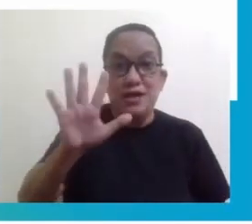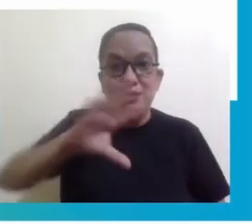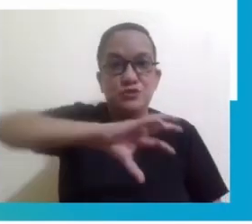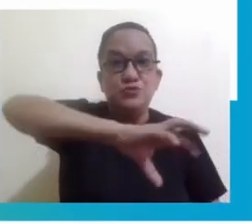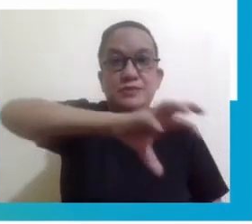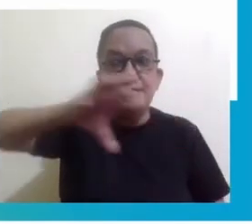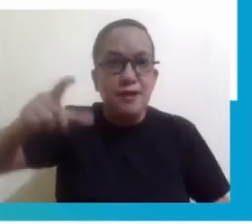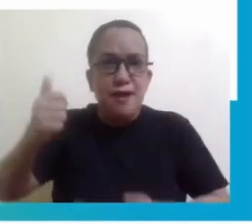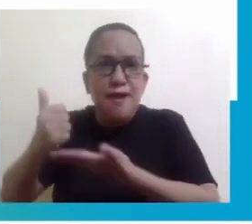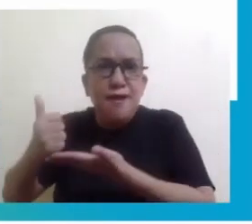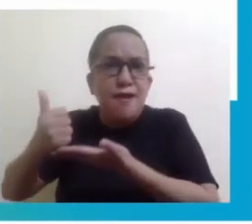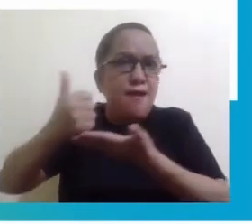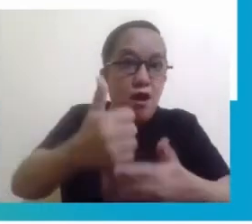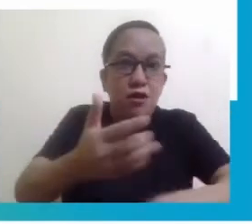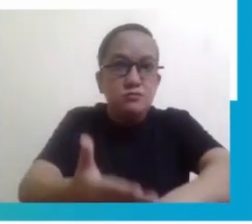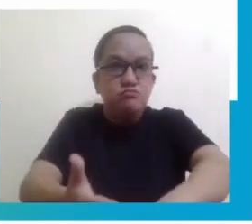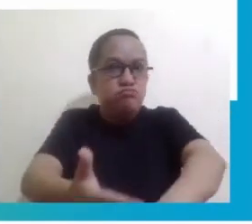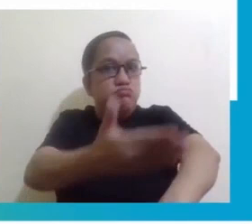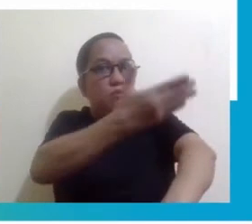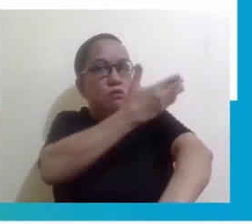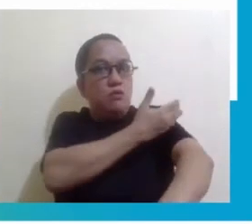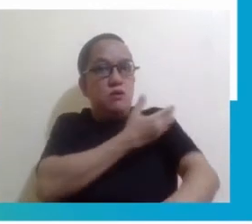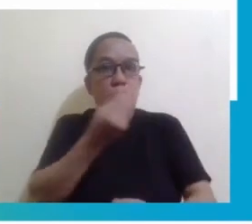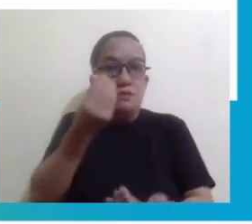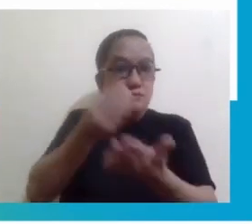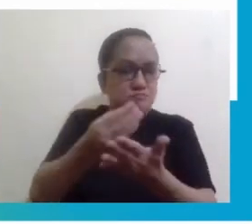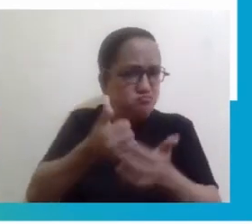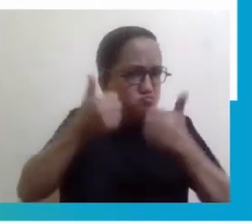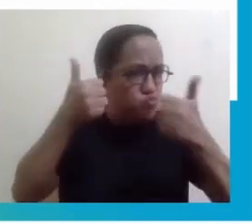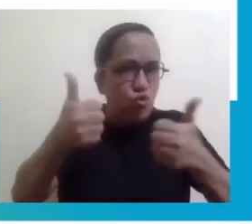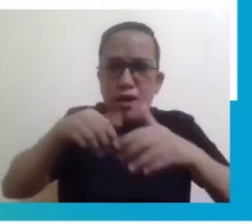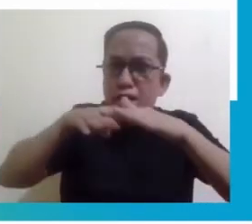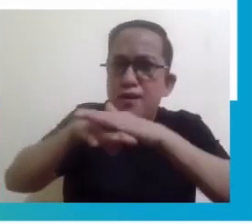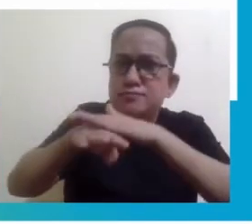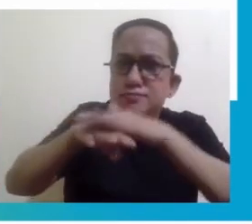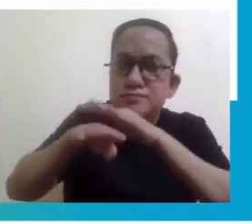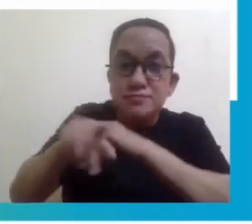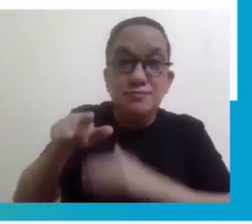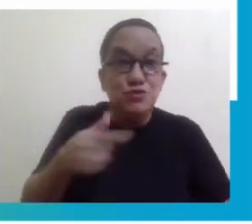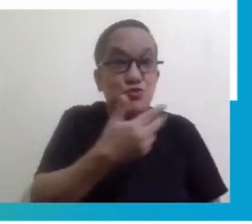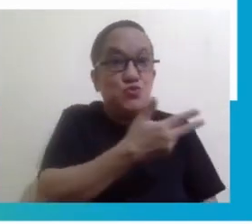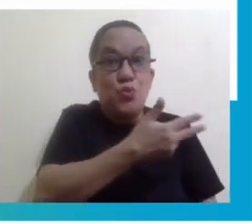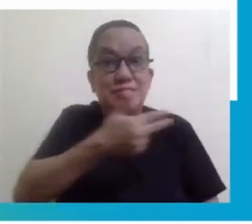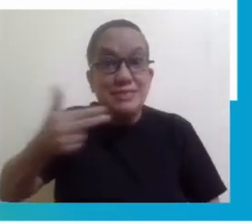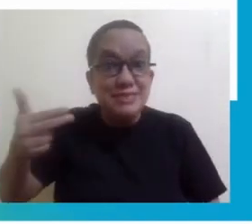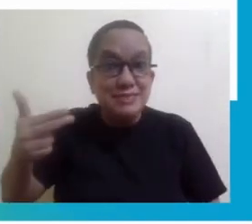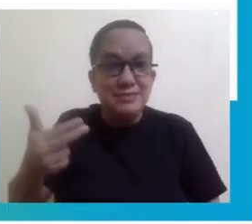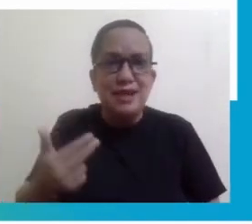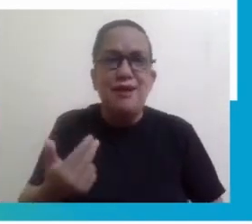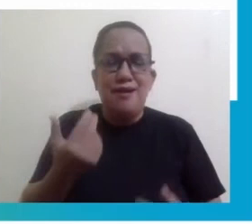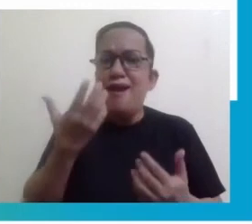to financial services in Indonesia. Young people were chief implementers of the research and